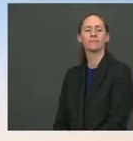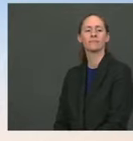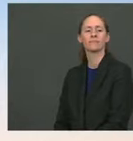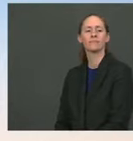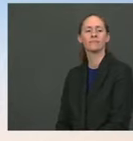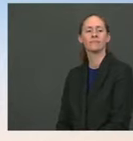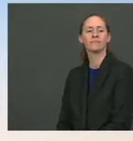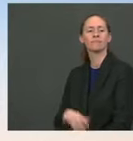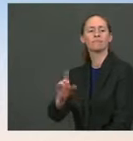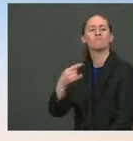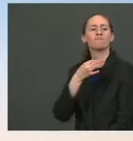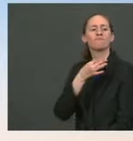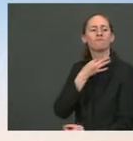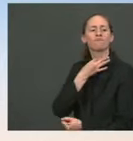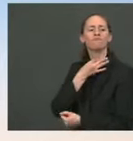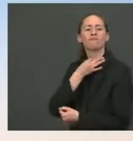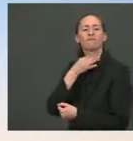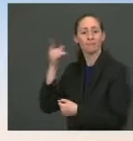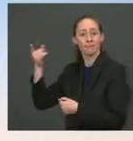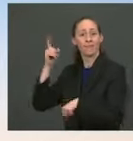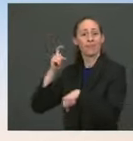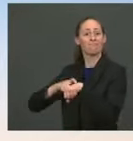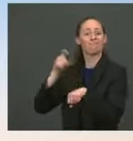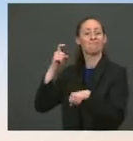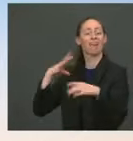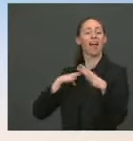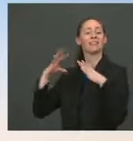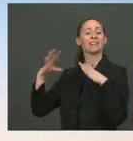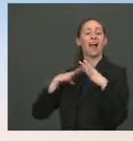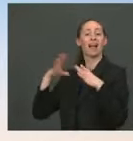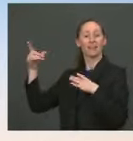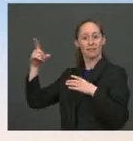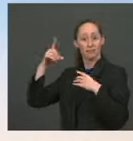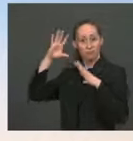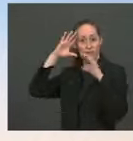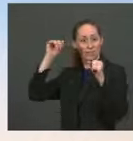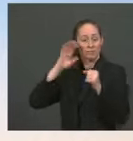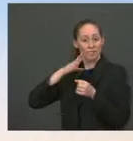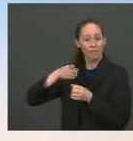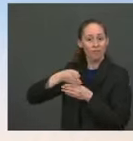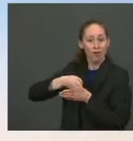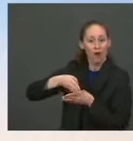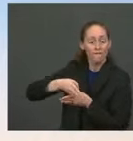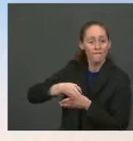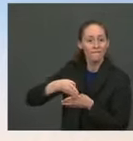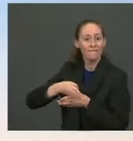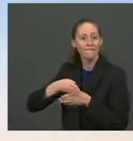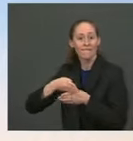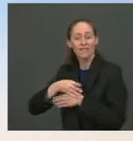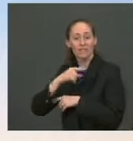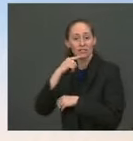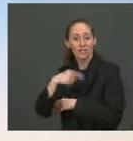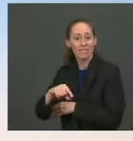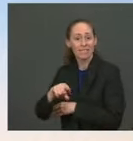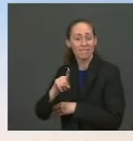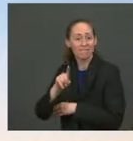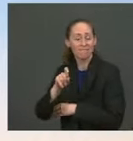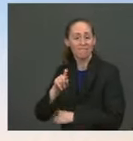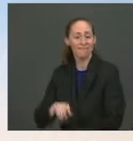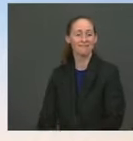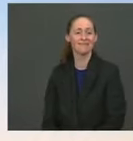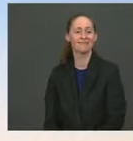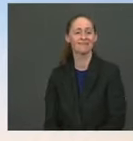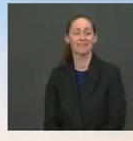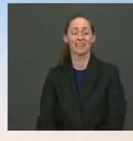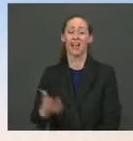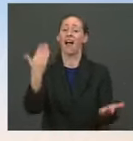A lot of people have asked me. I'm now asking you. I mean, it is a regular tradition,